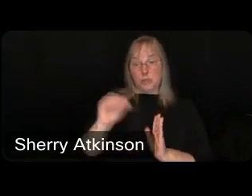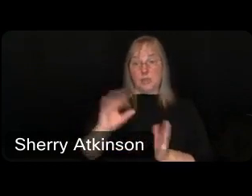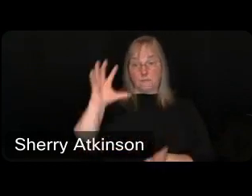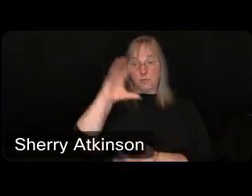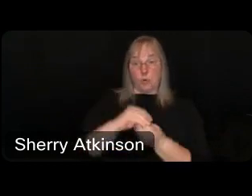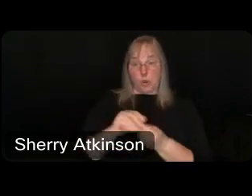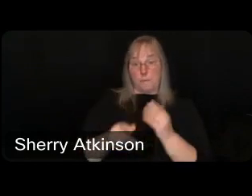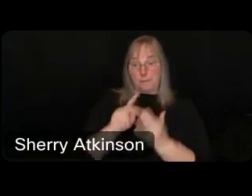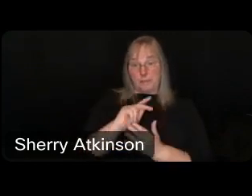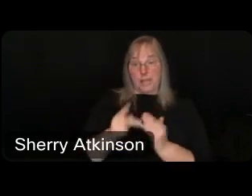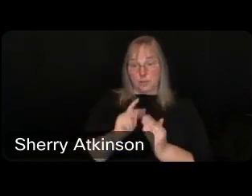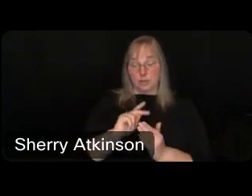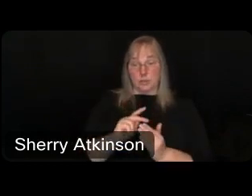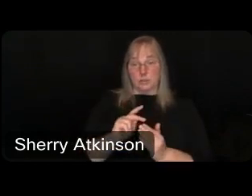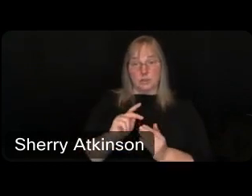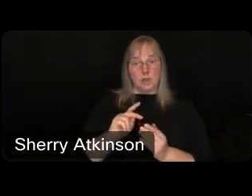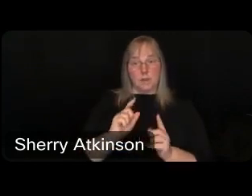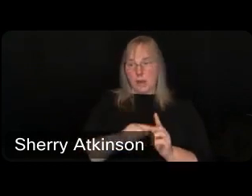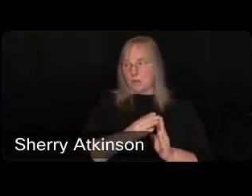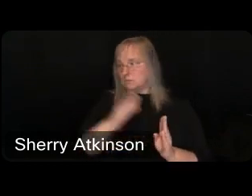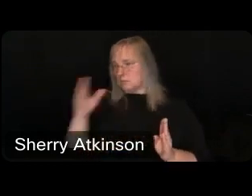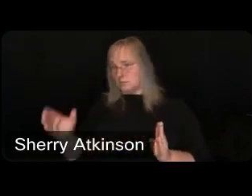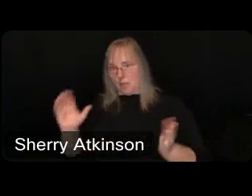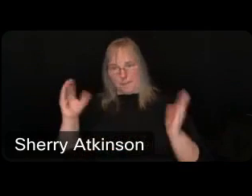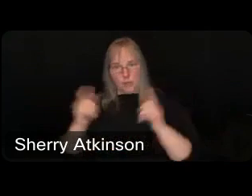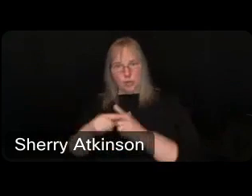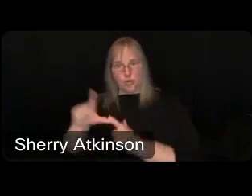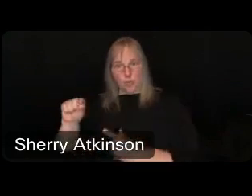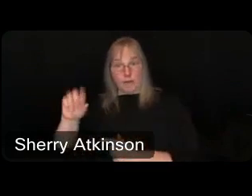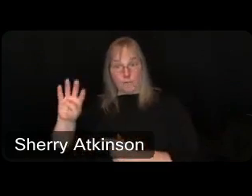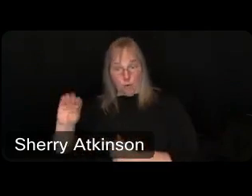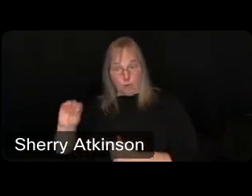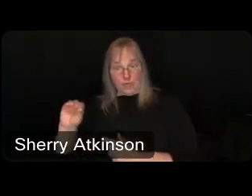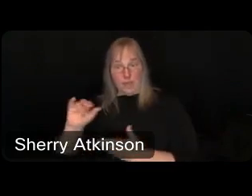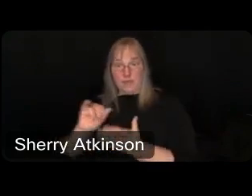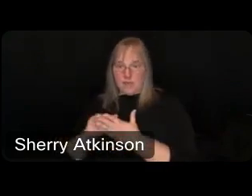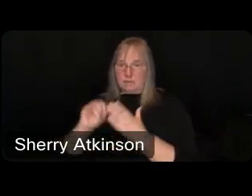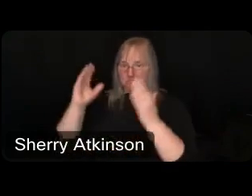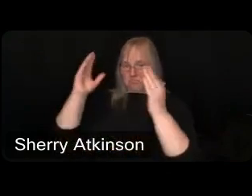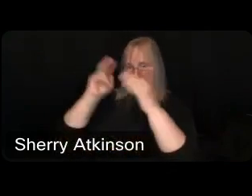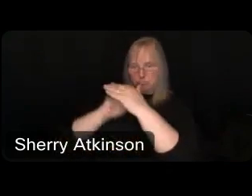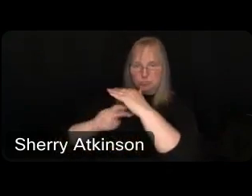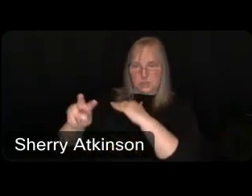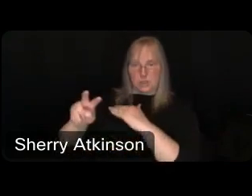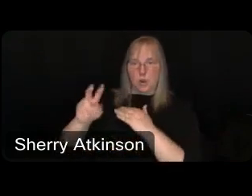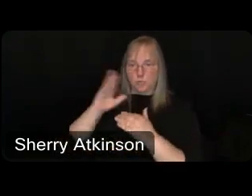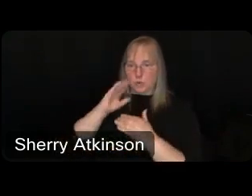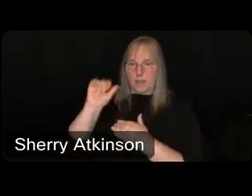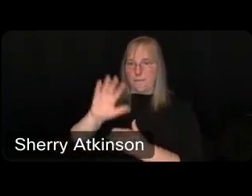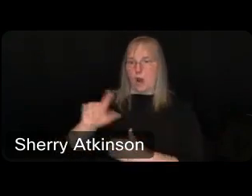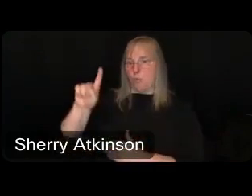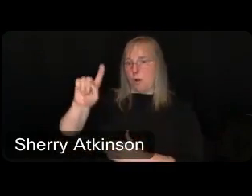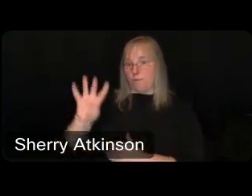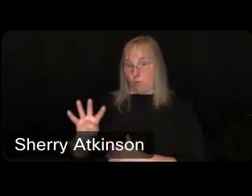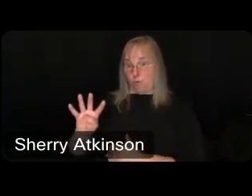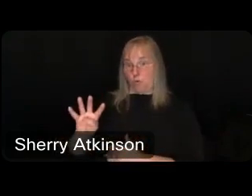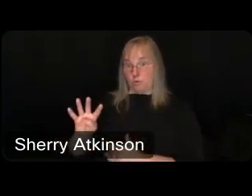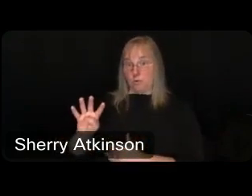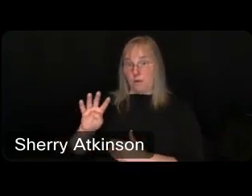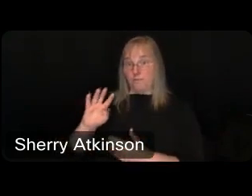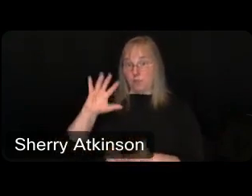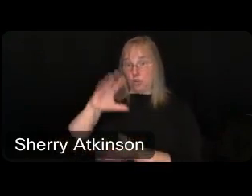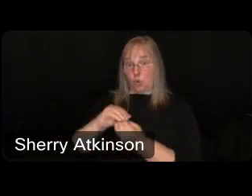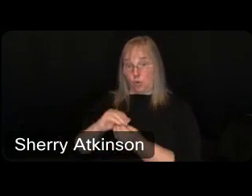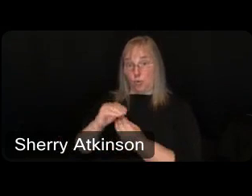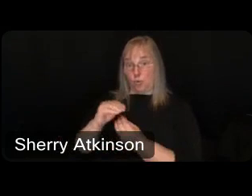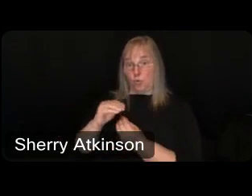By 2040, that's expected to take about 1/4 of the total county population. So I